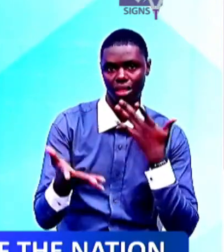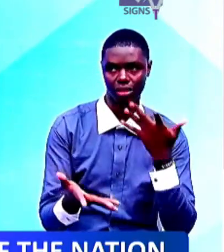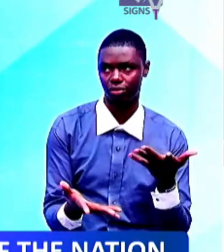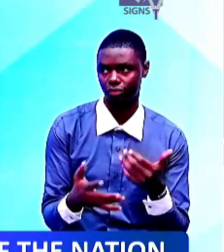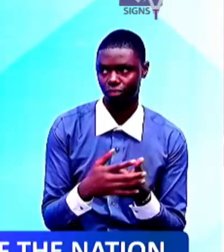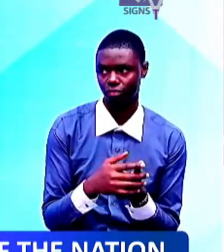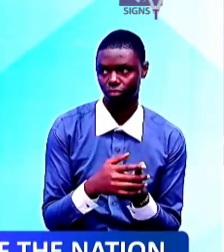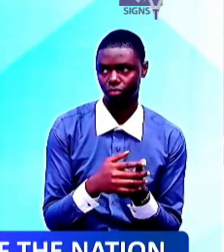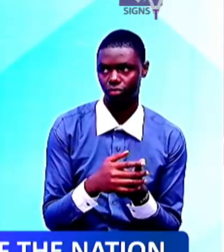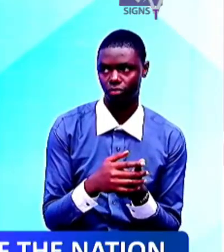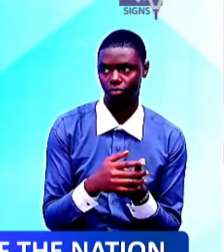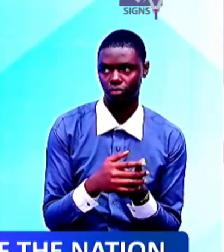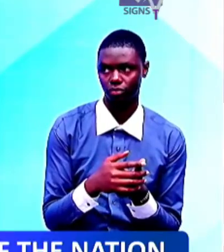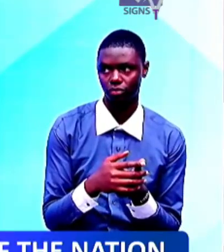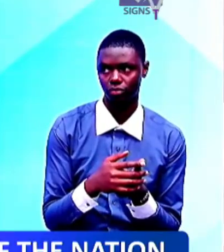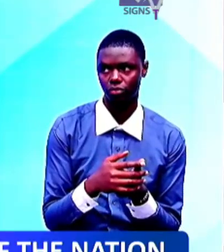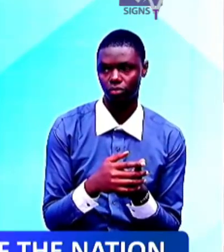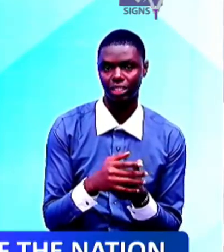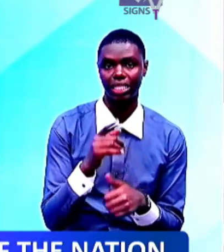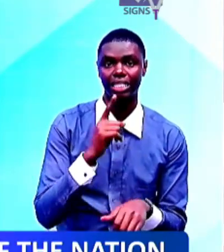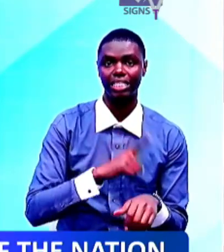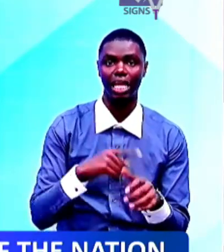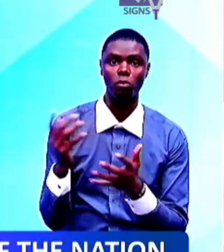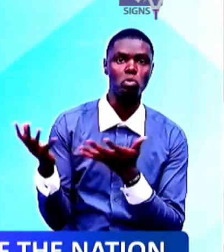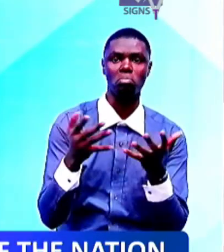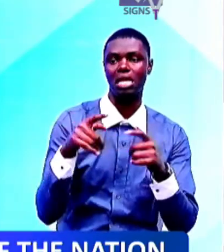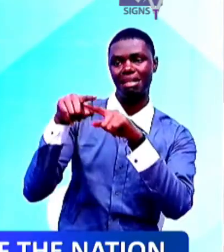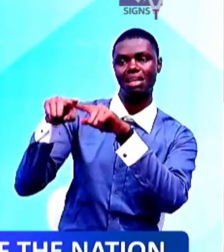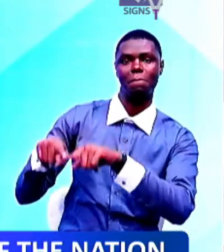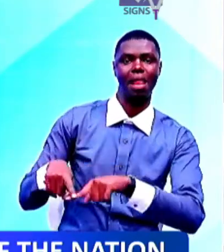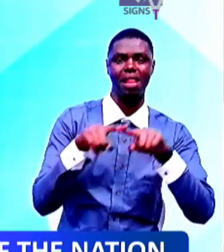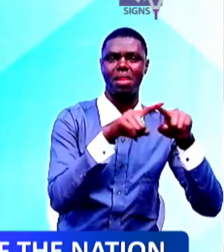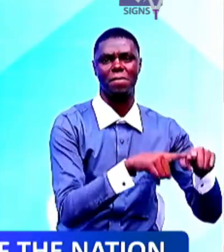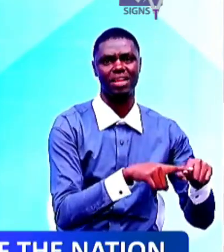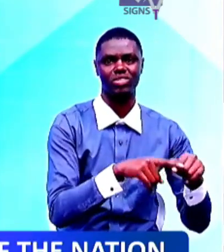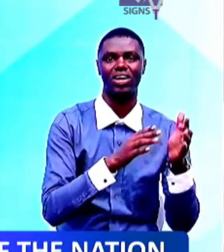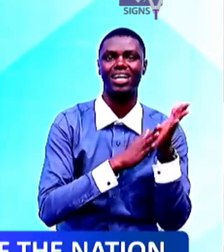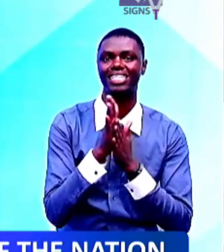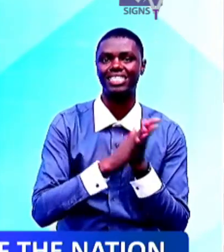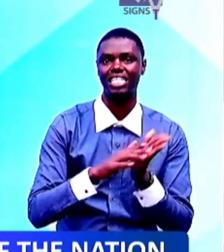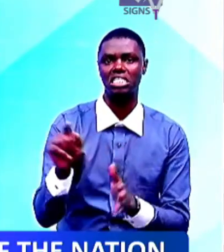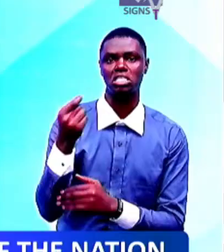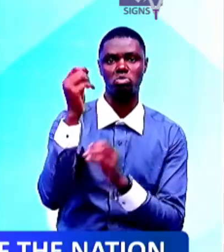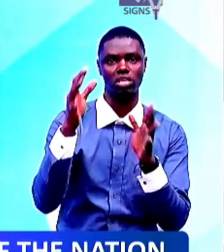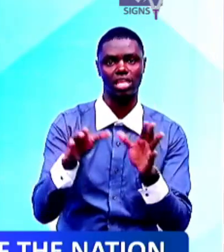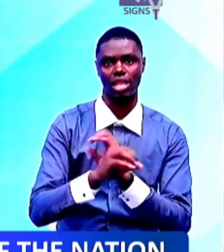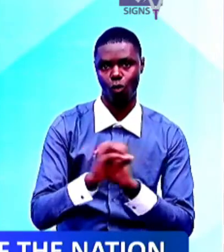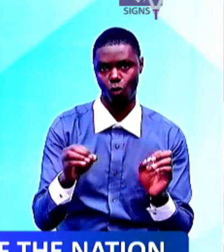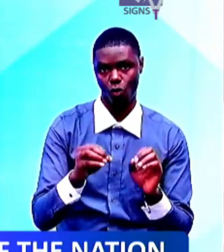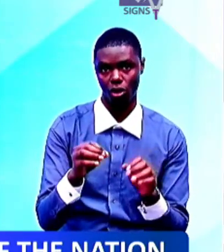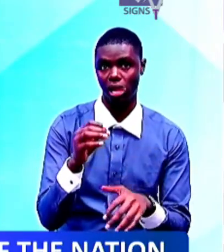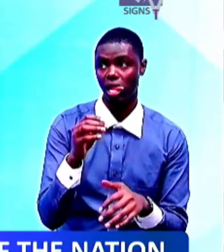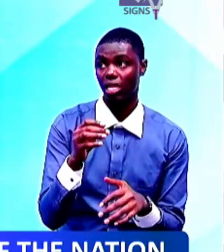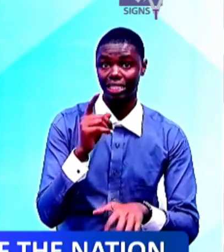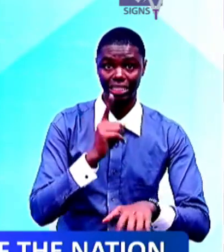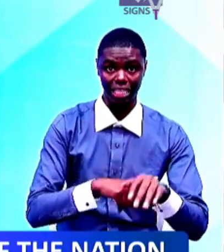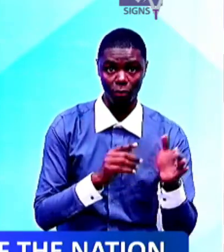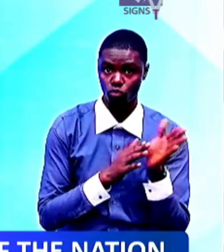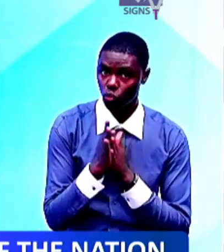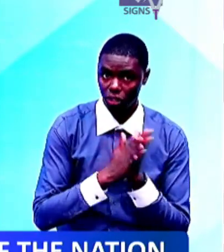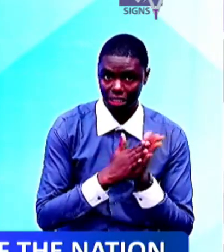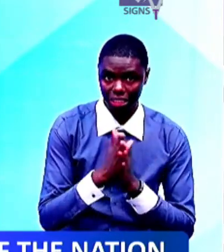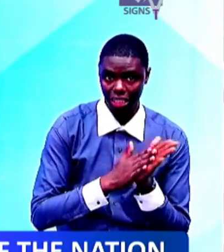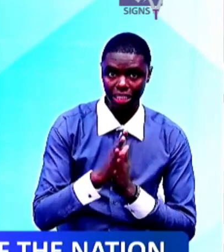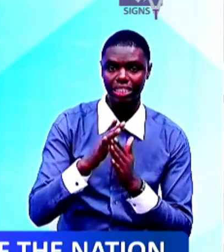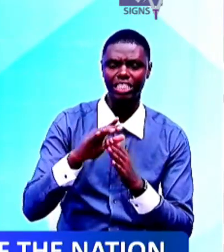come from both. And when you bring in depending, yes, then your interest is not to Kenya. No. Because when your interest is